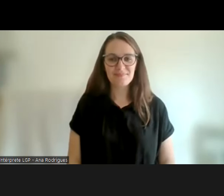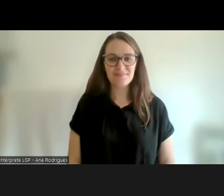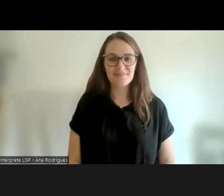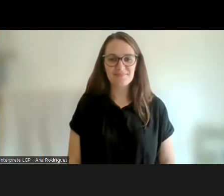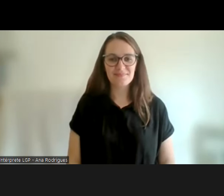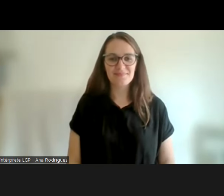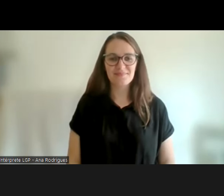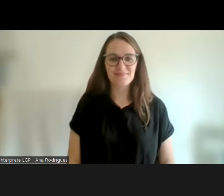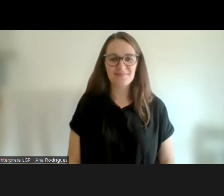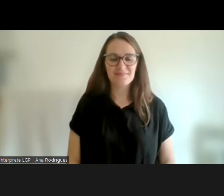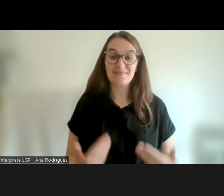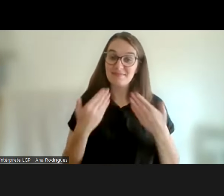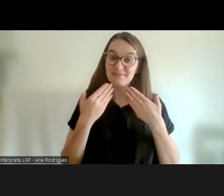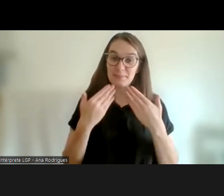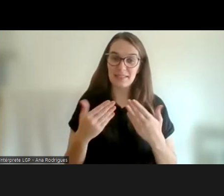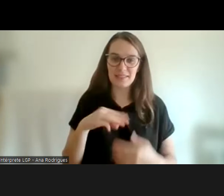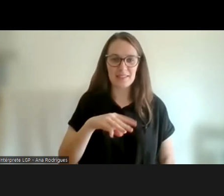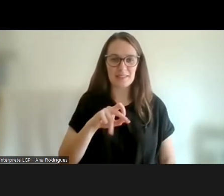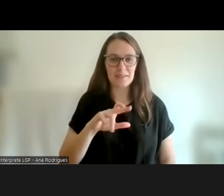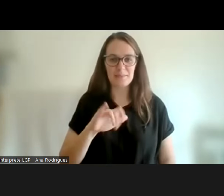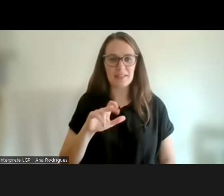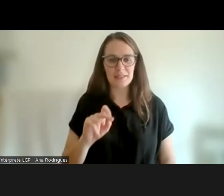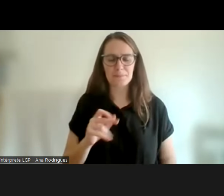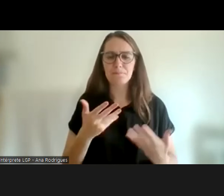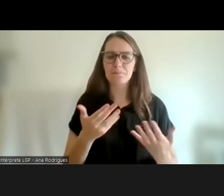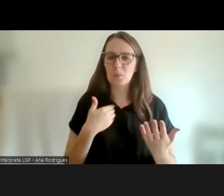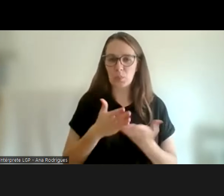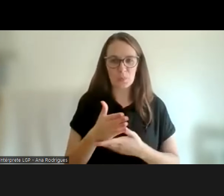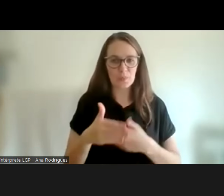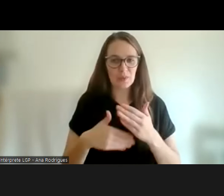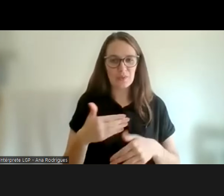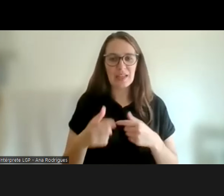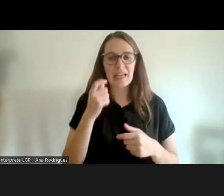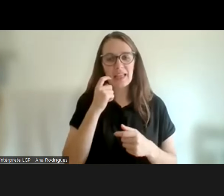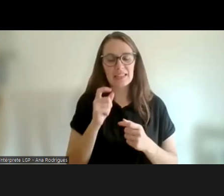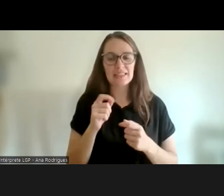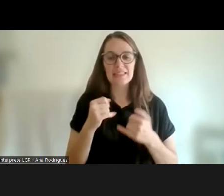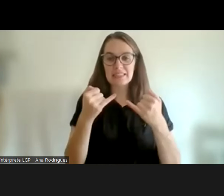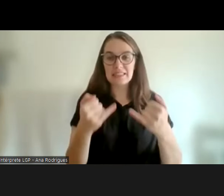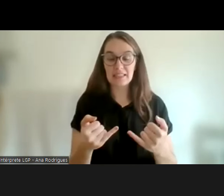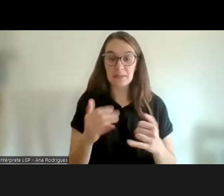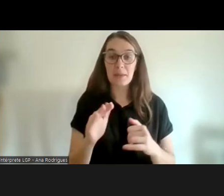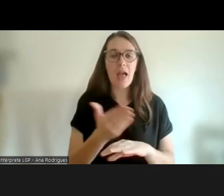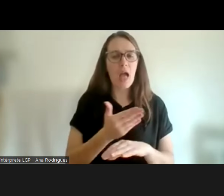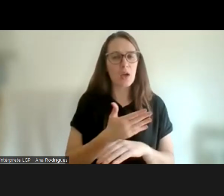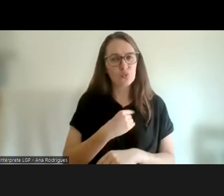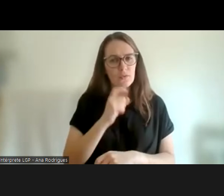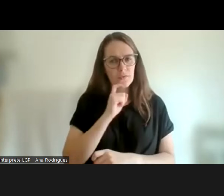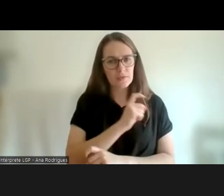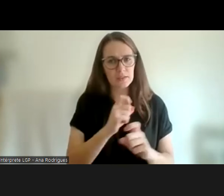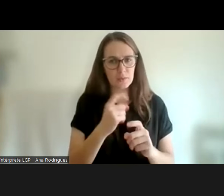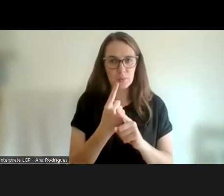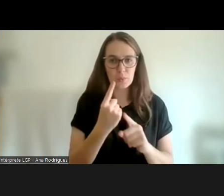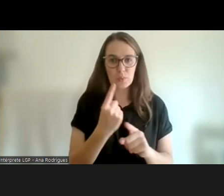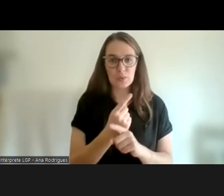thank you so much, Maria. So now we will move on with our next segment. But before that, just an important note for every one